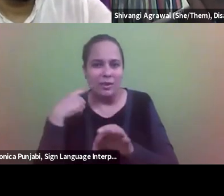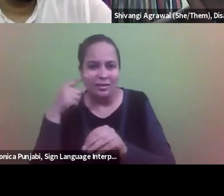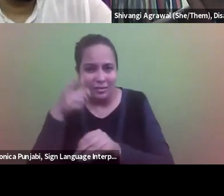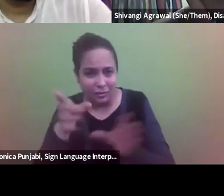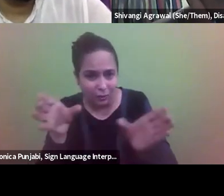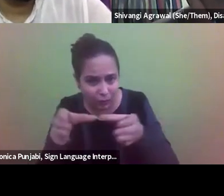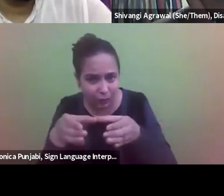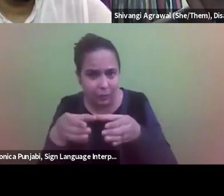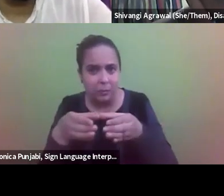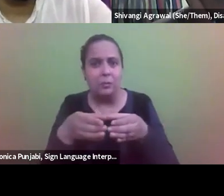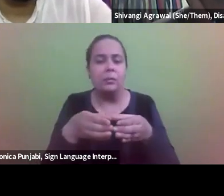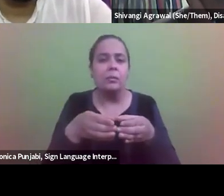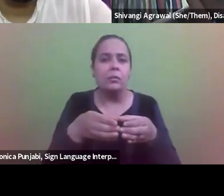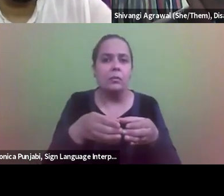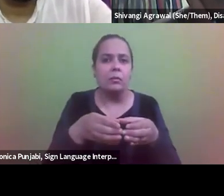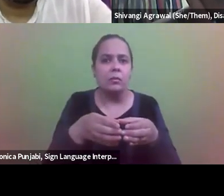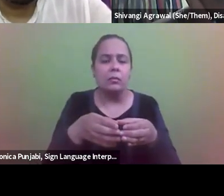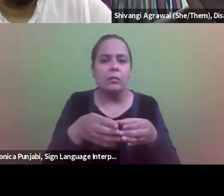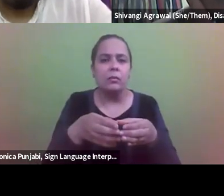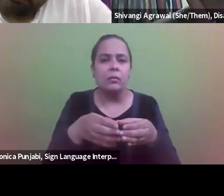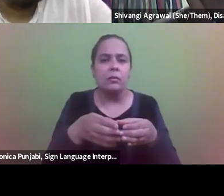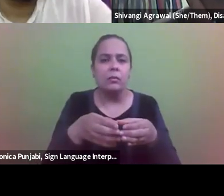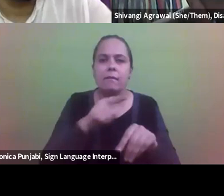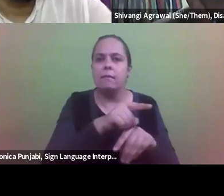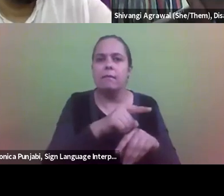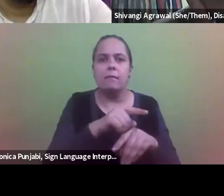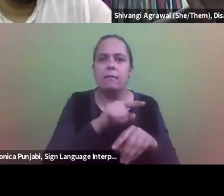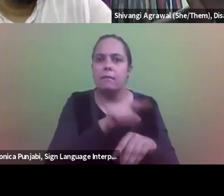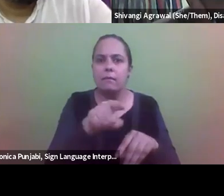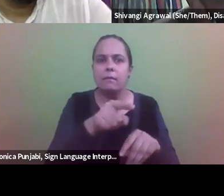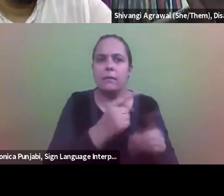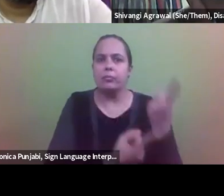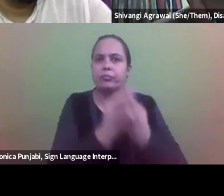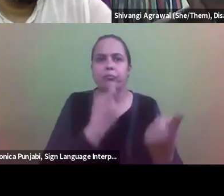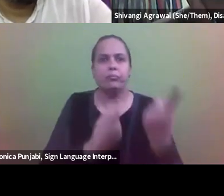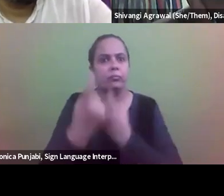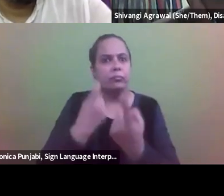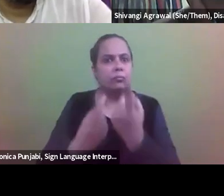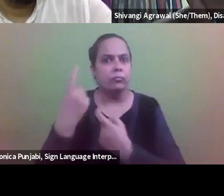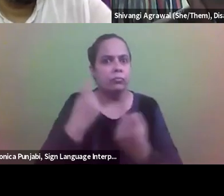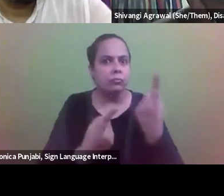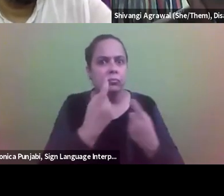queer community continues to be misogynistic in India. They continue to be Islamophobic. They're also deeply